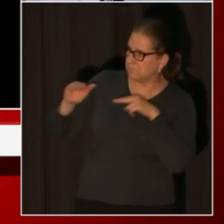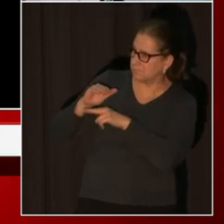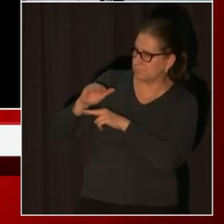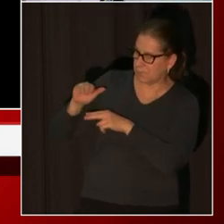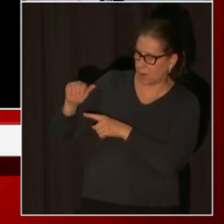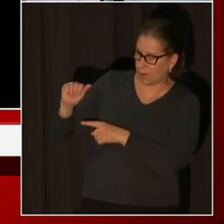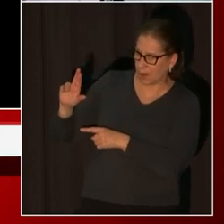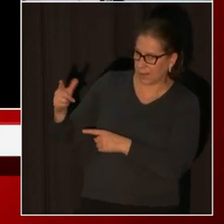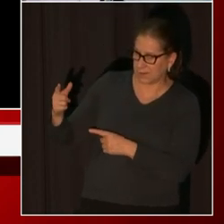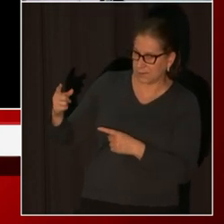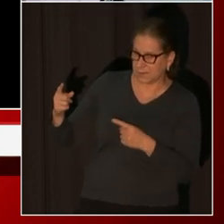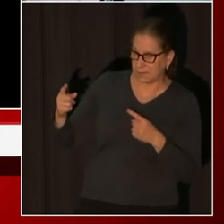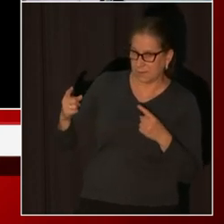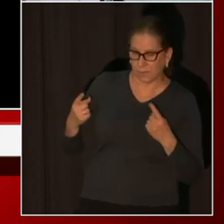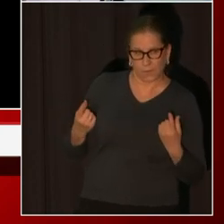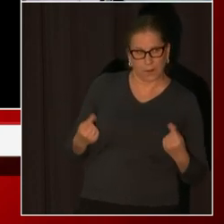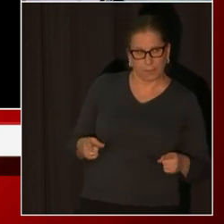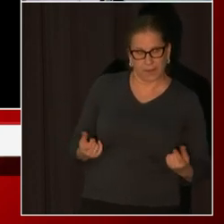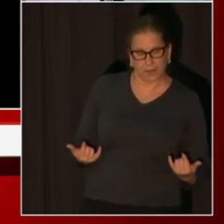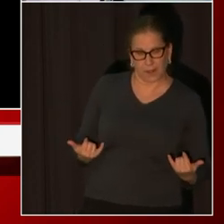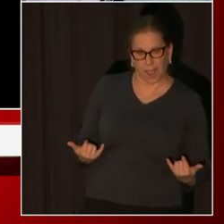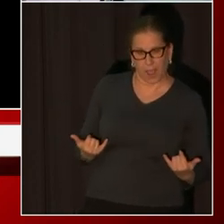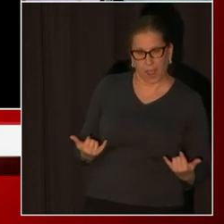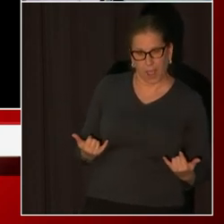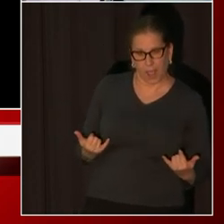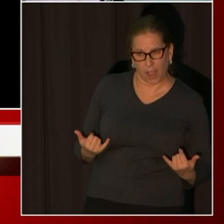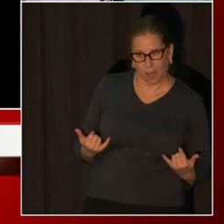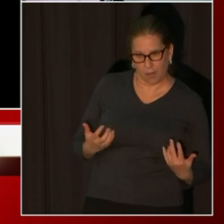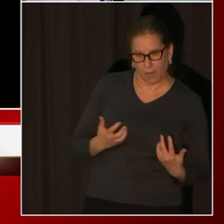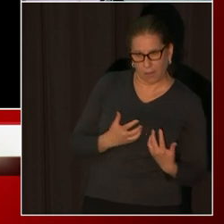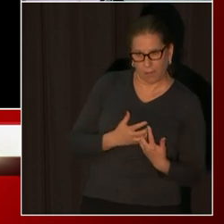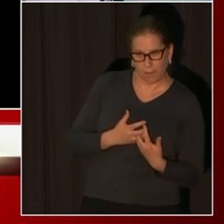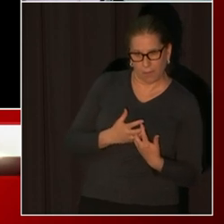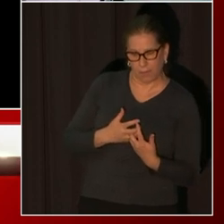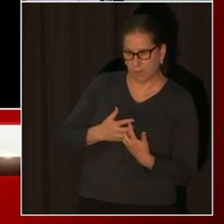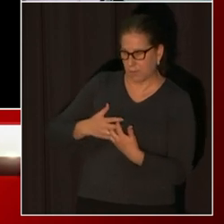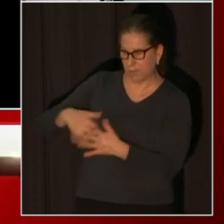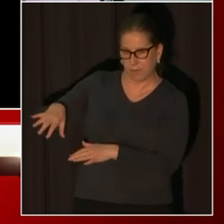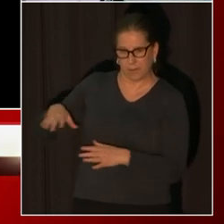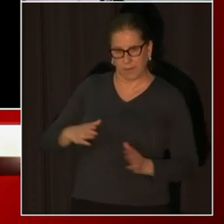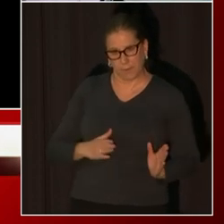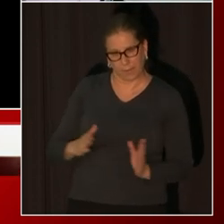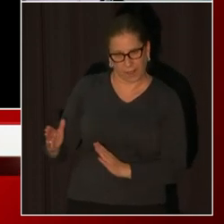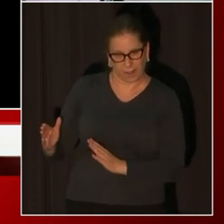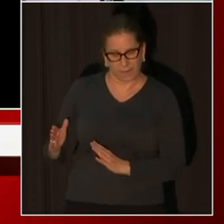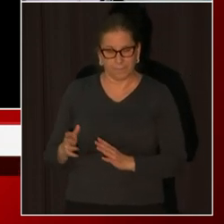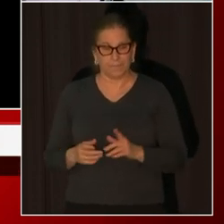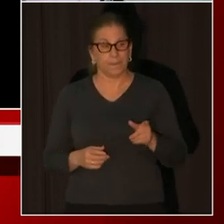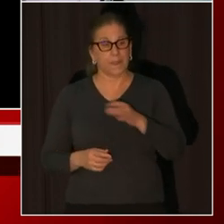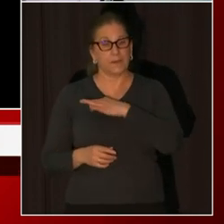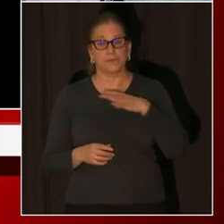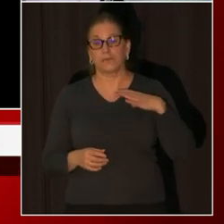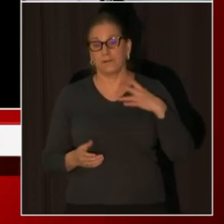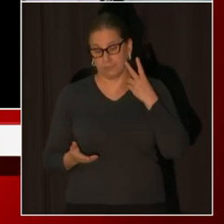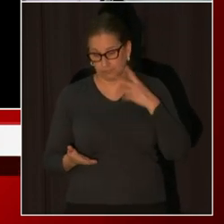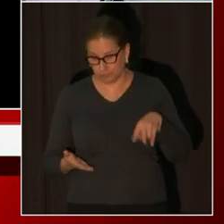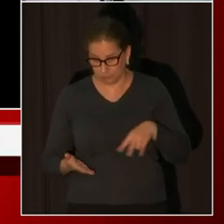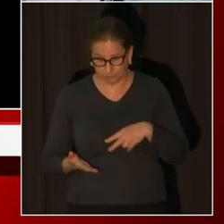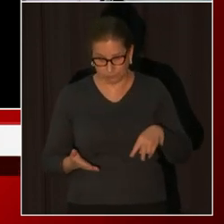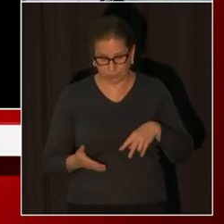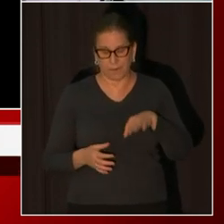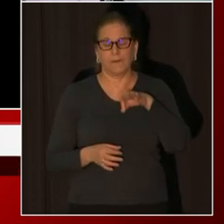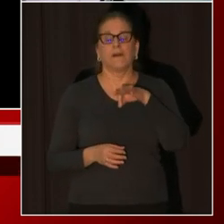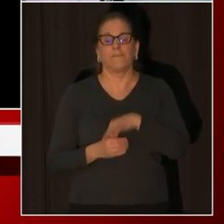economically. Once the council votes and we go through congressional review, we're in the execution phase and then